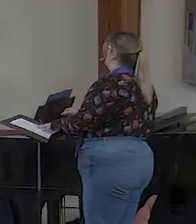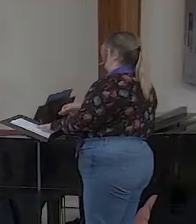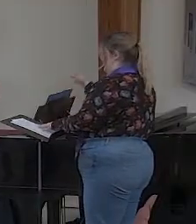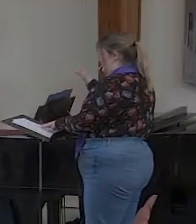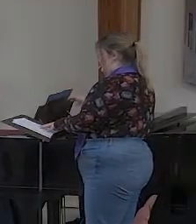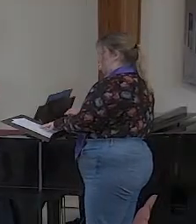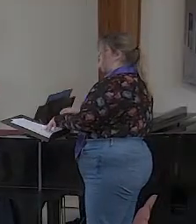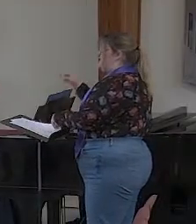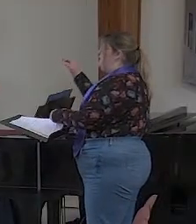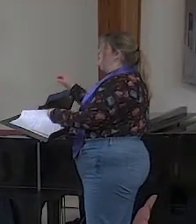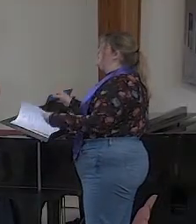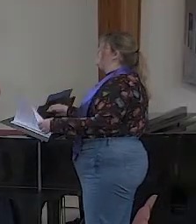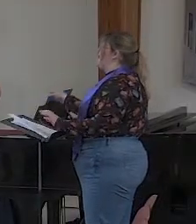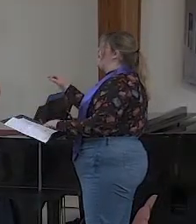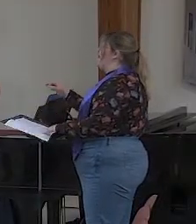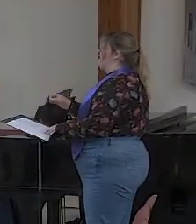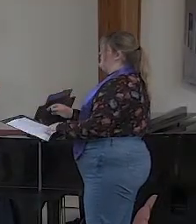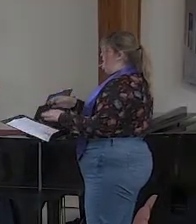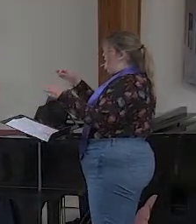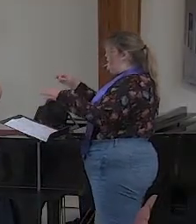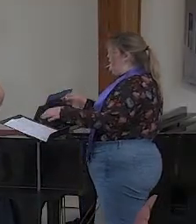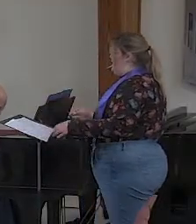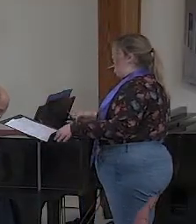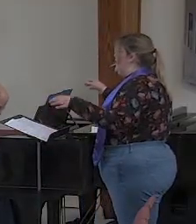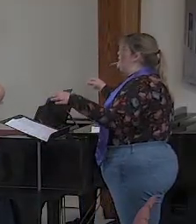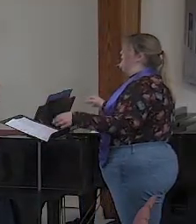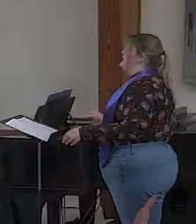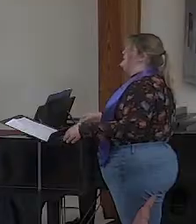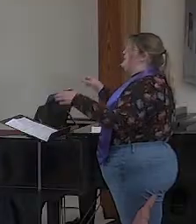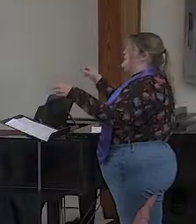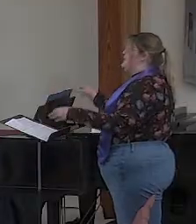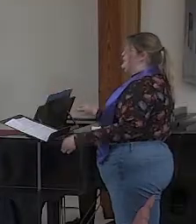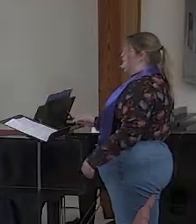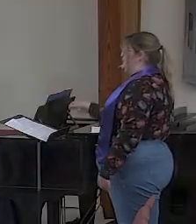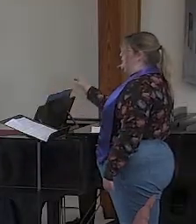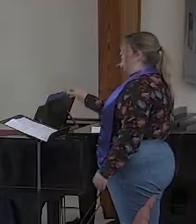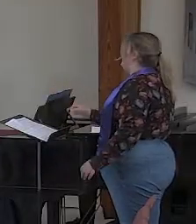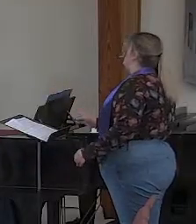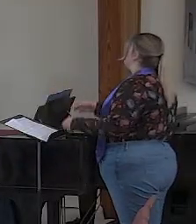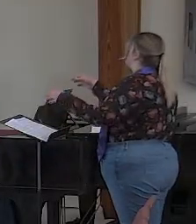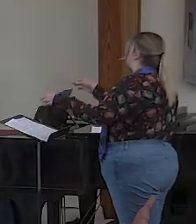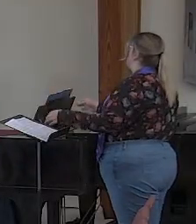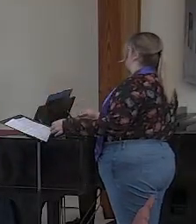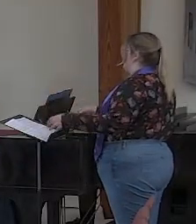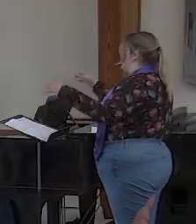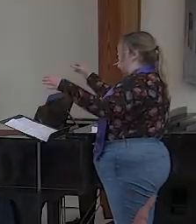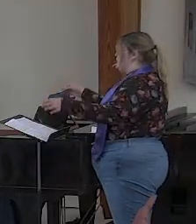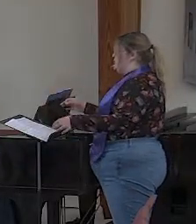Sure.